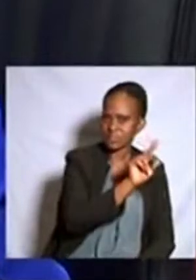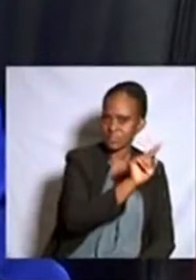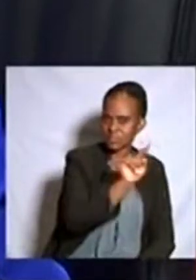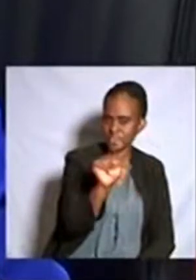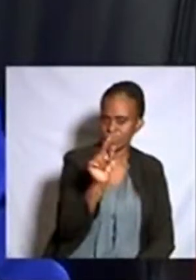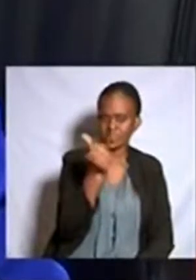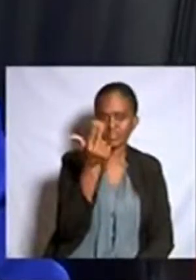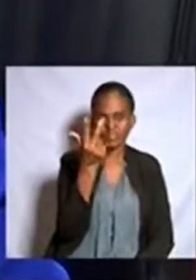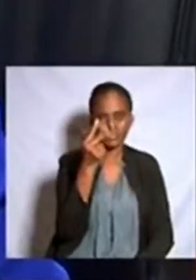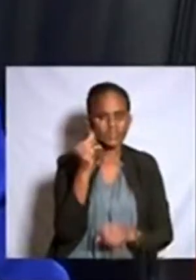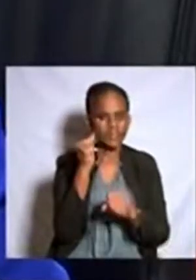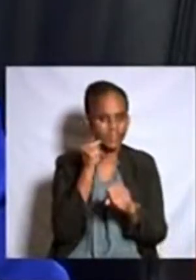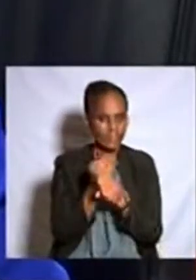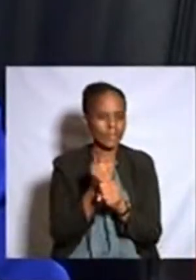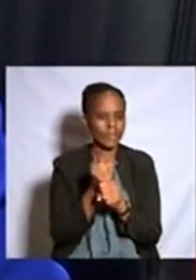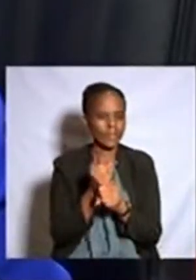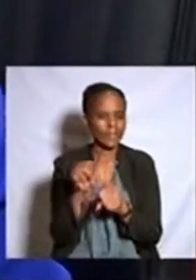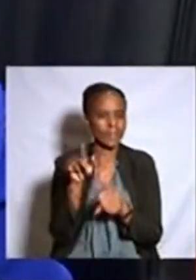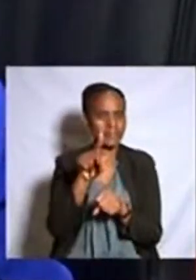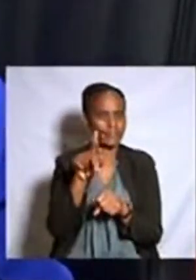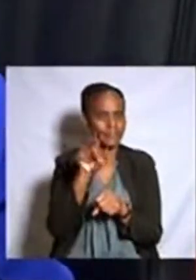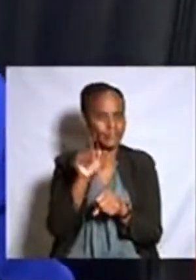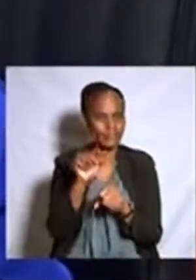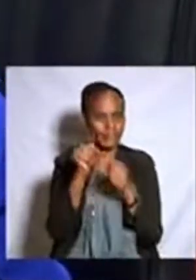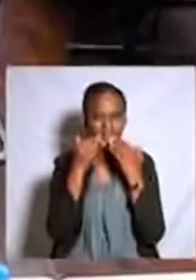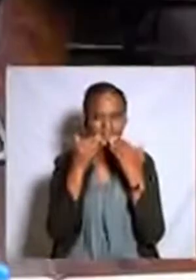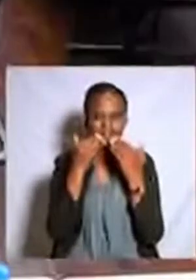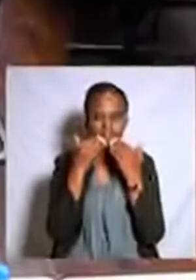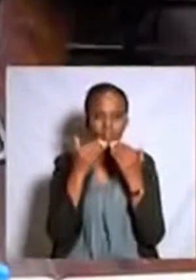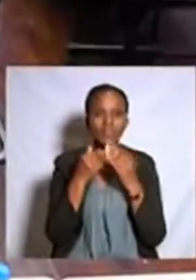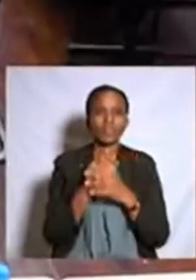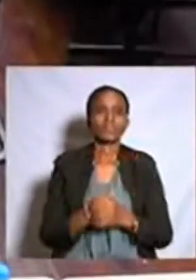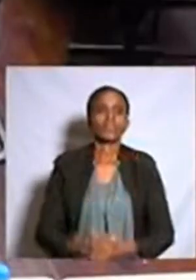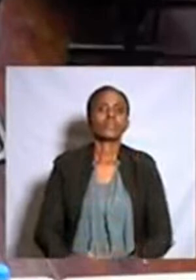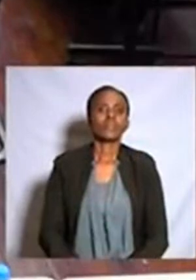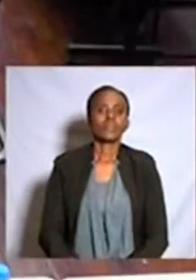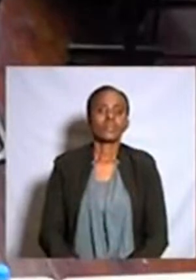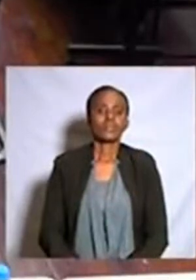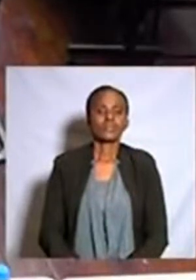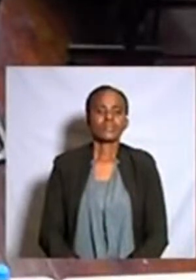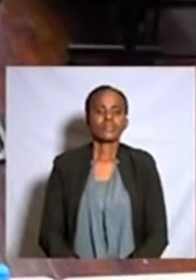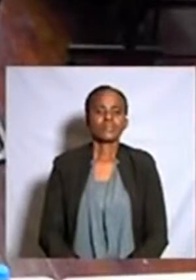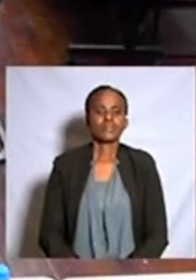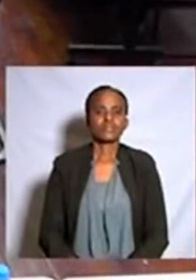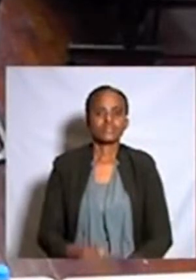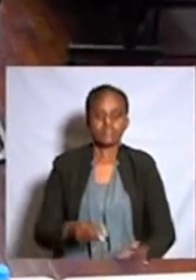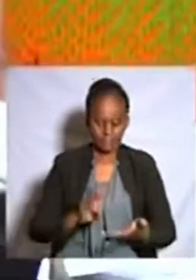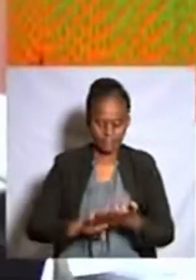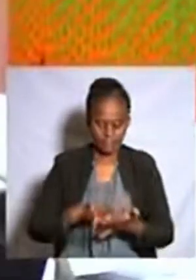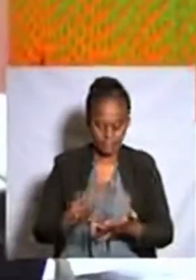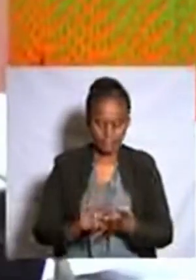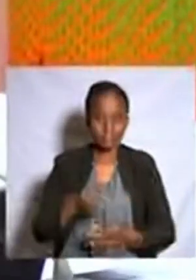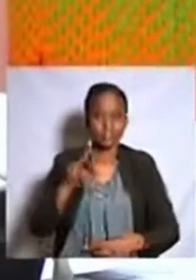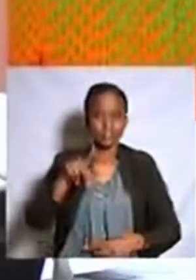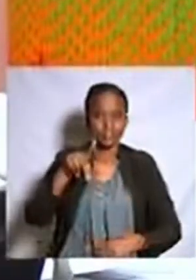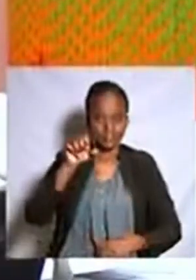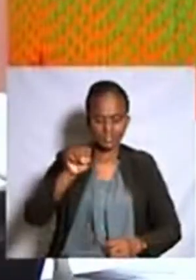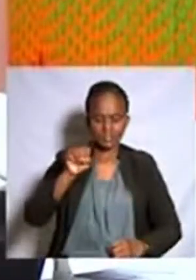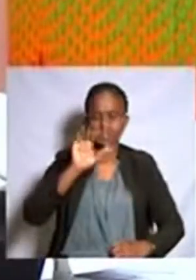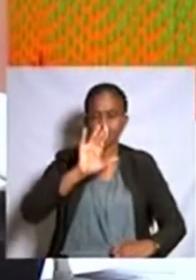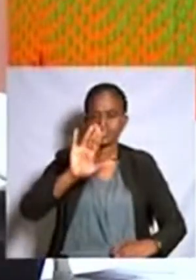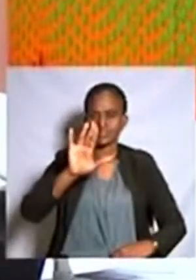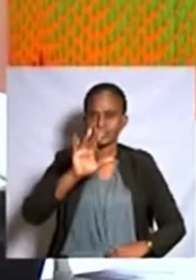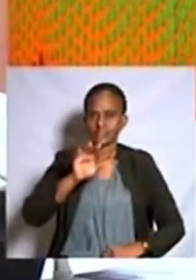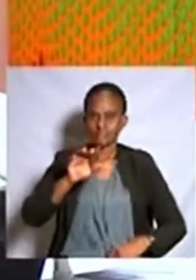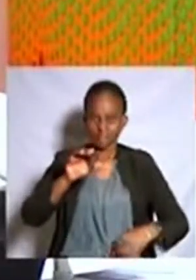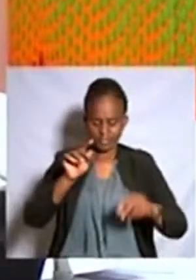years? Controlling officer. Thank you, Chair. Witness, the PS and your team may respond to